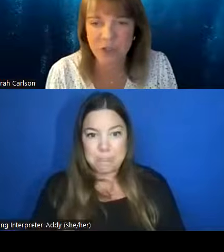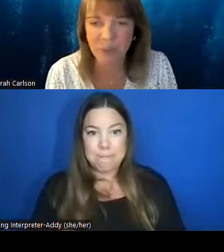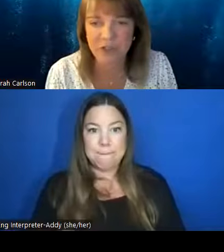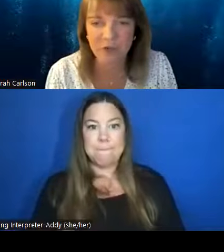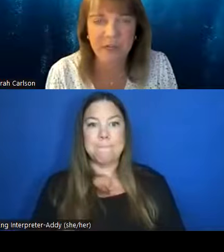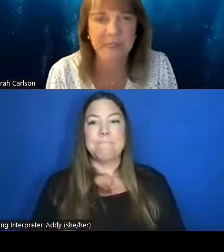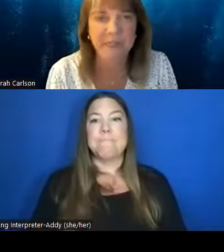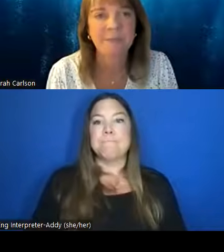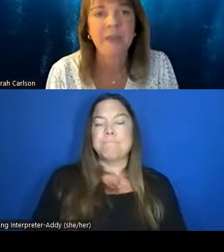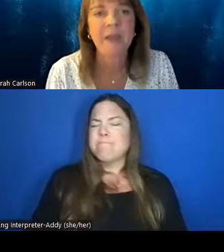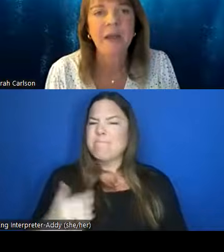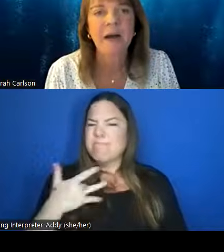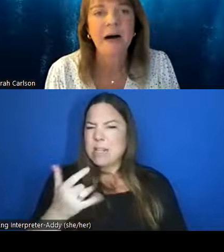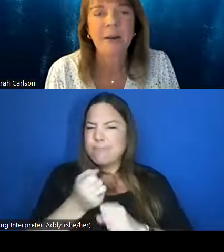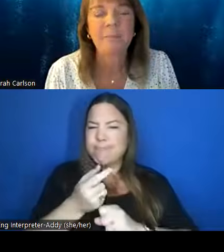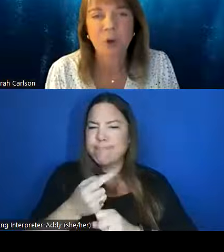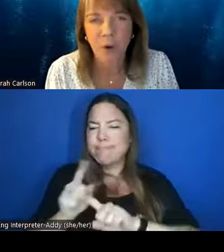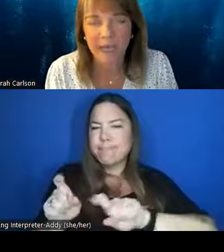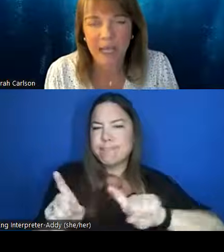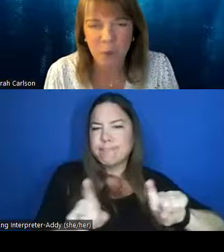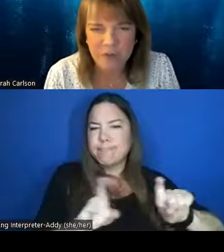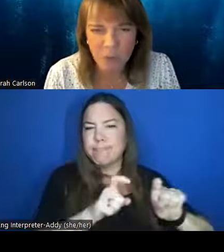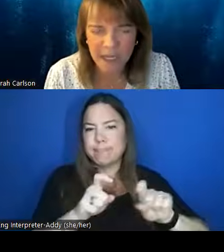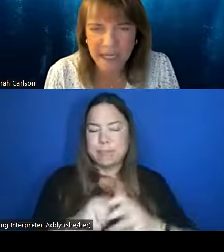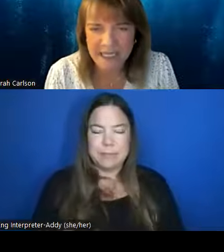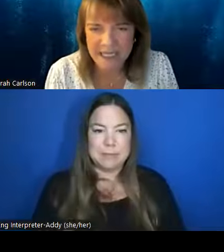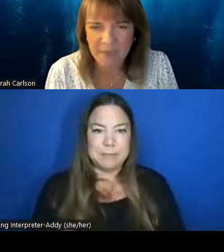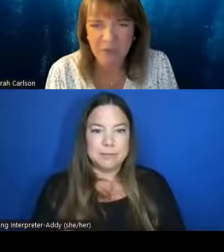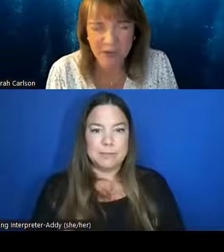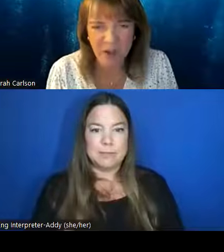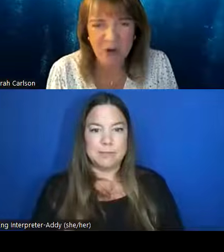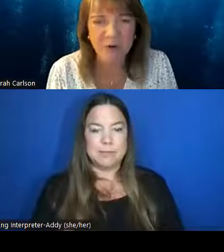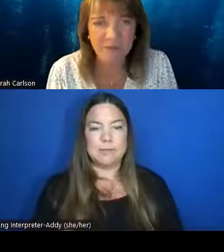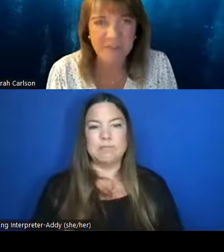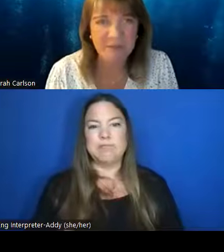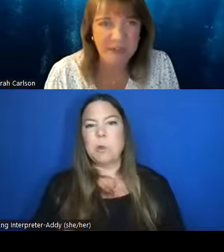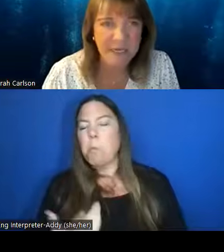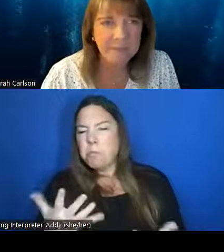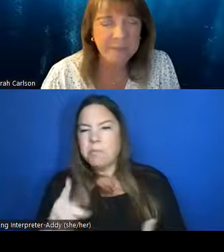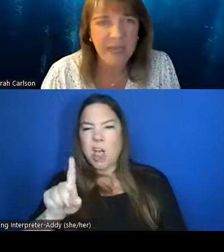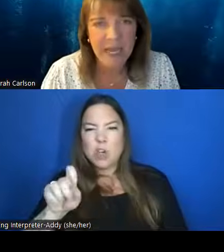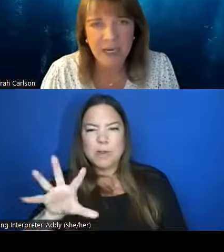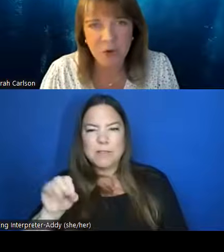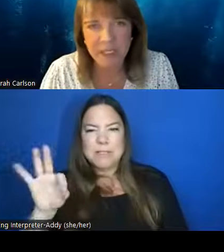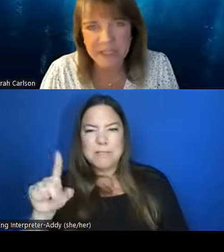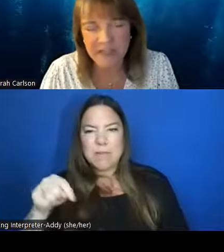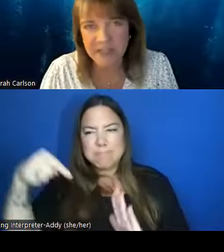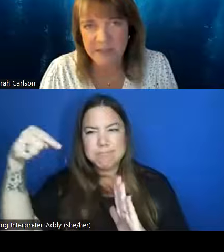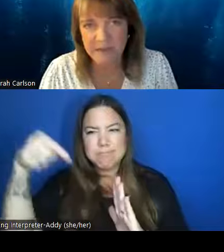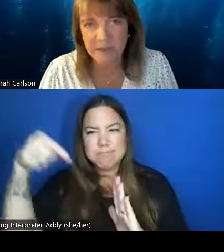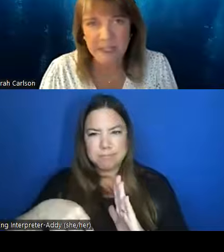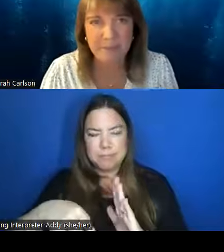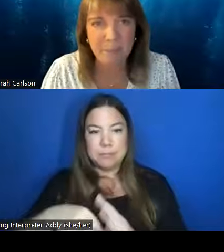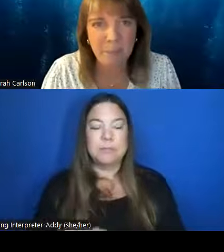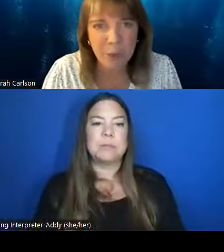annual shipwreck surveys. So again, we're working at a depth of about 150 feet, and you can see